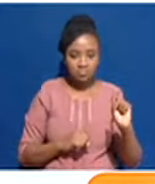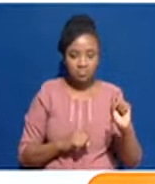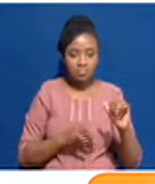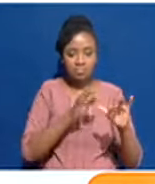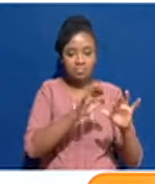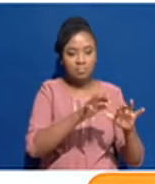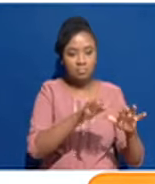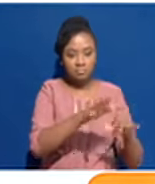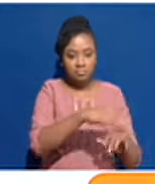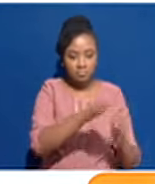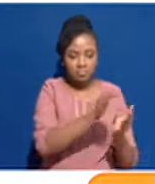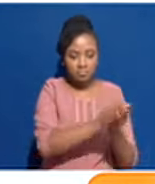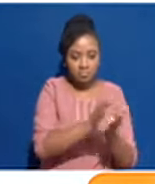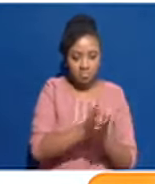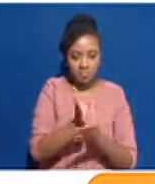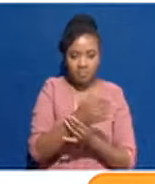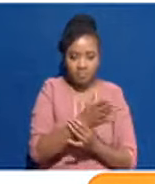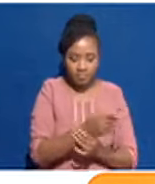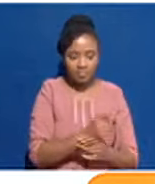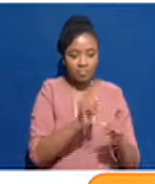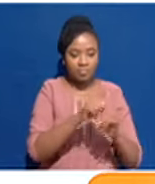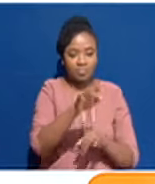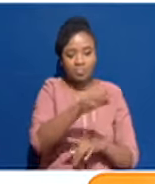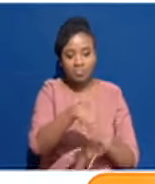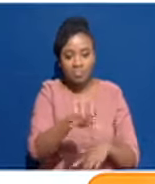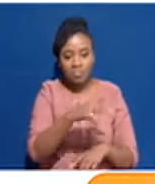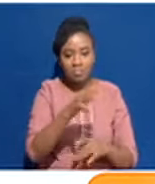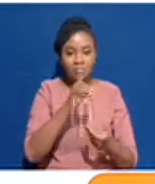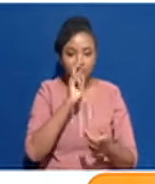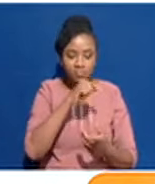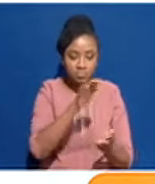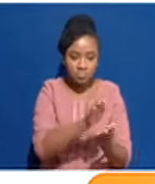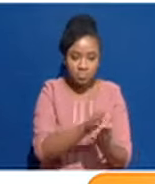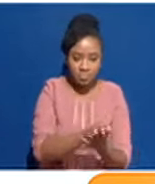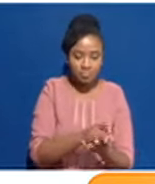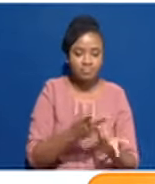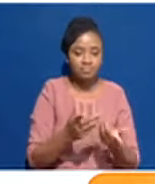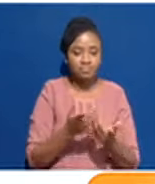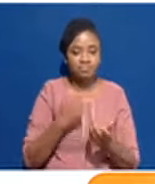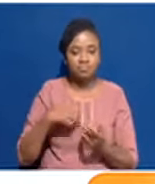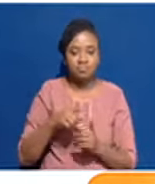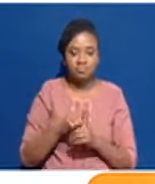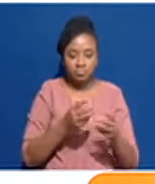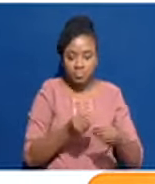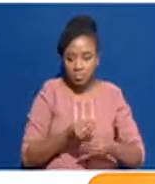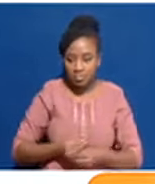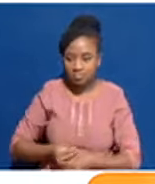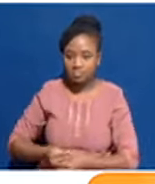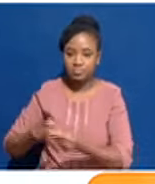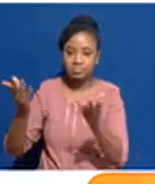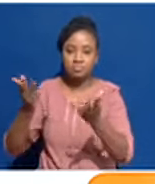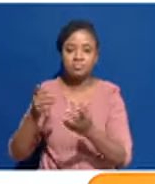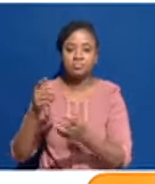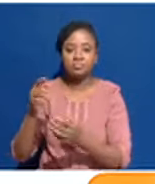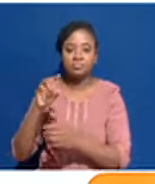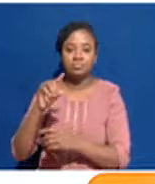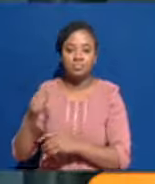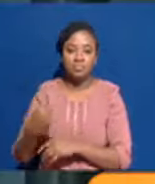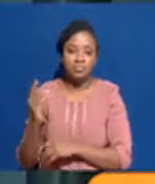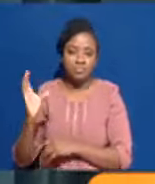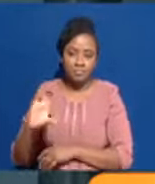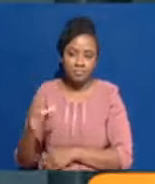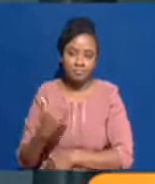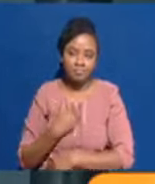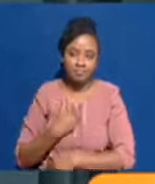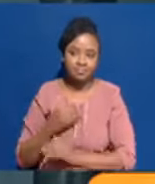and fish farms. And in terms of the distribution side, we have slightly over 1,000 customers.